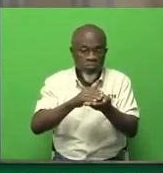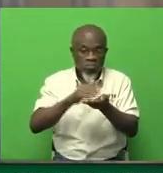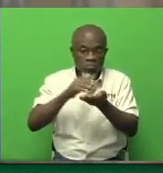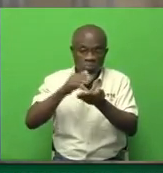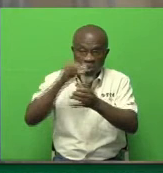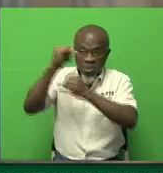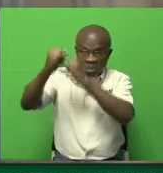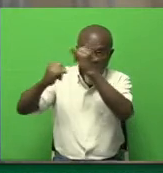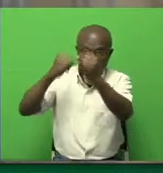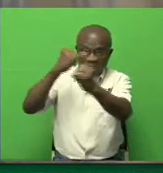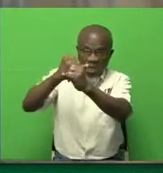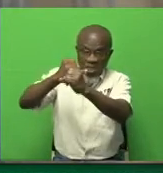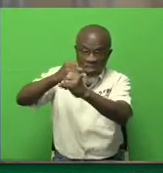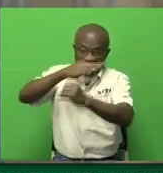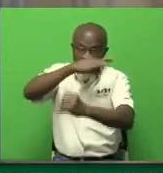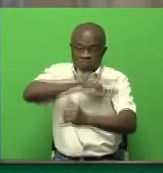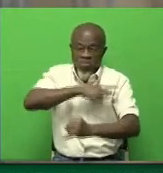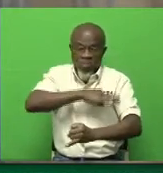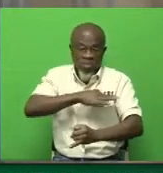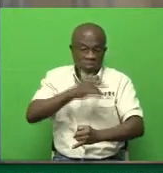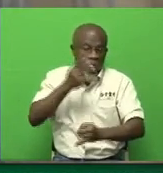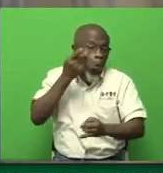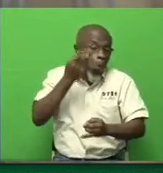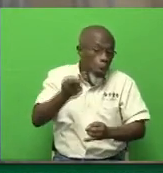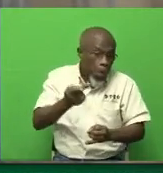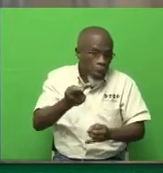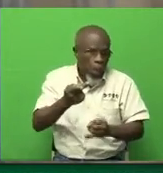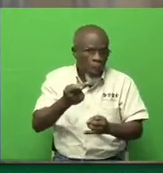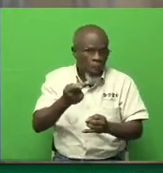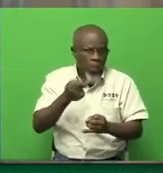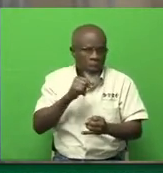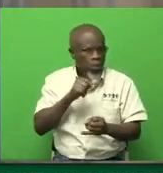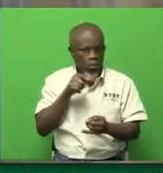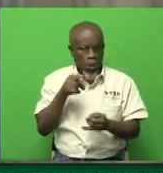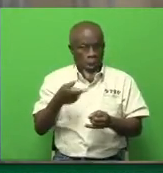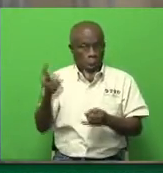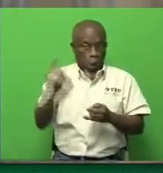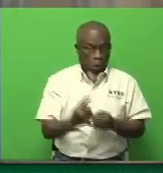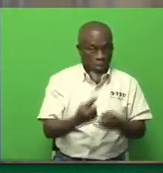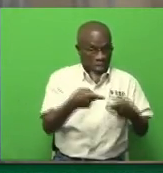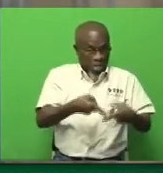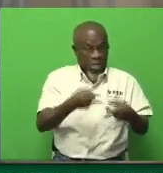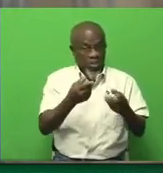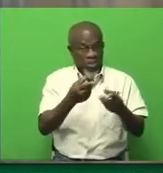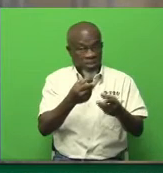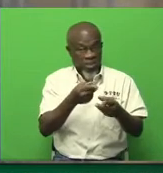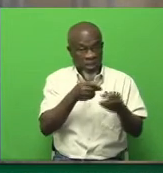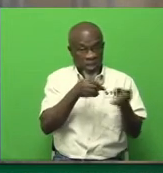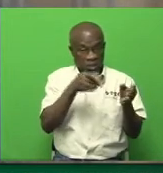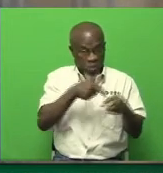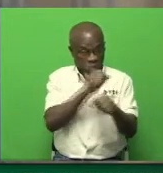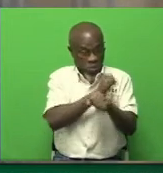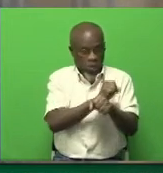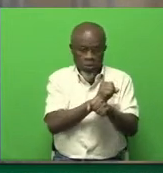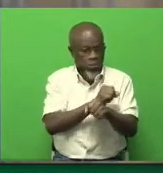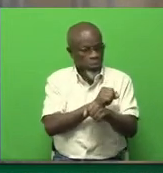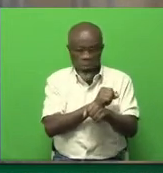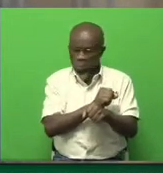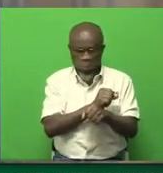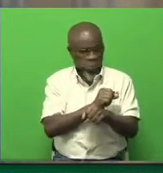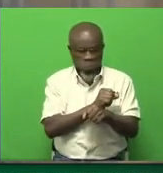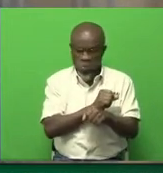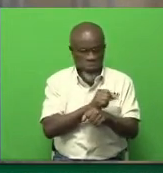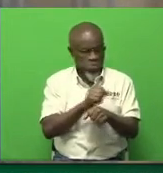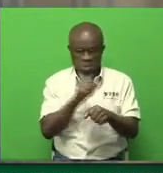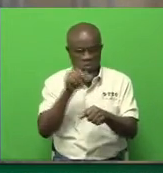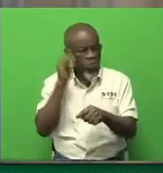environment for business is not favorable and this is a critical reason why the economy continues to slide down once under